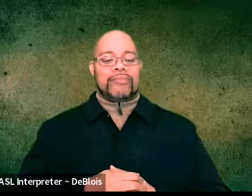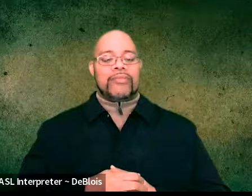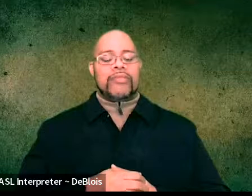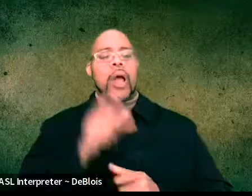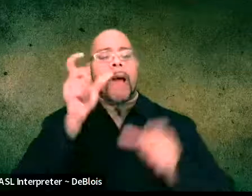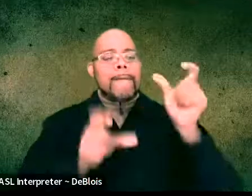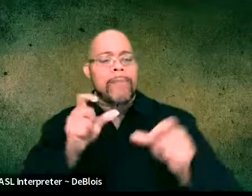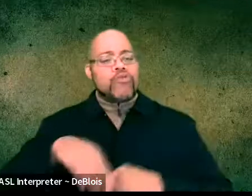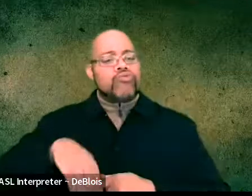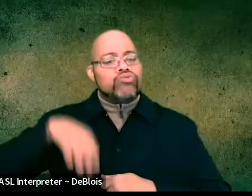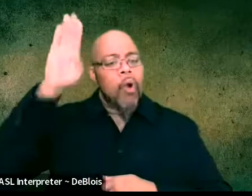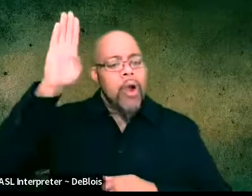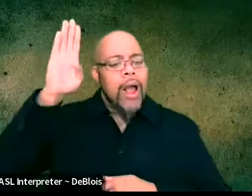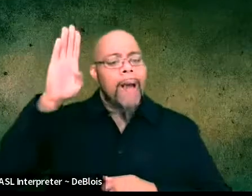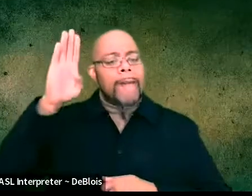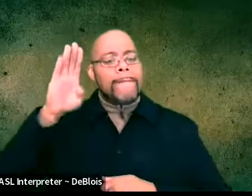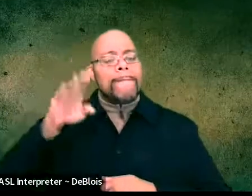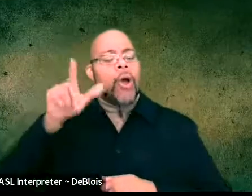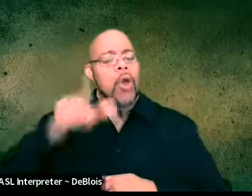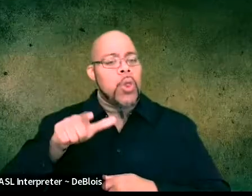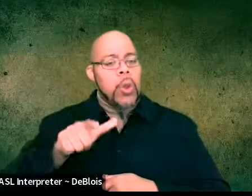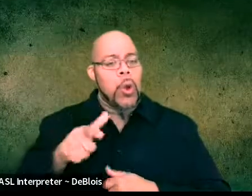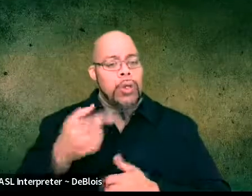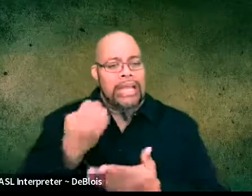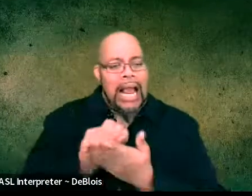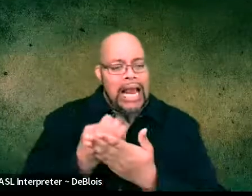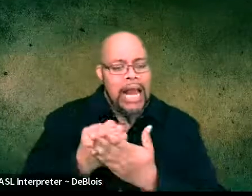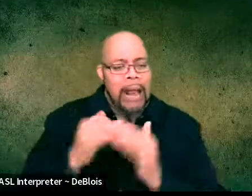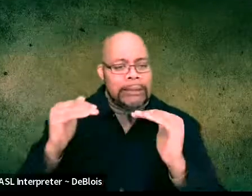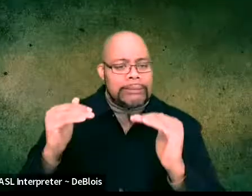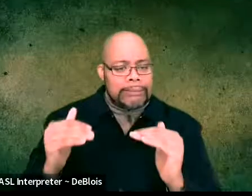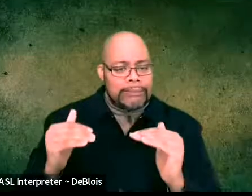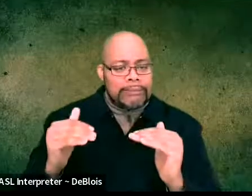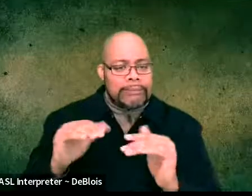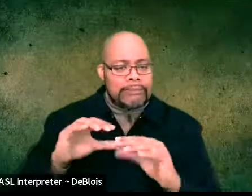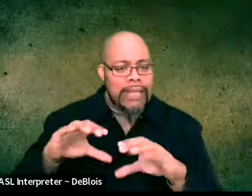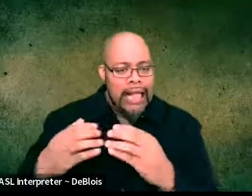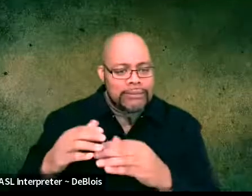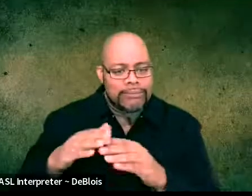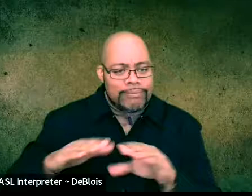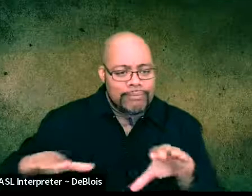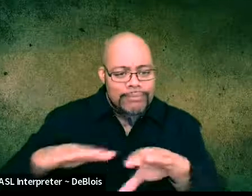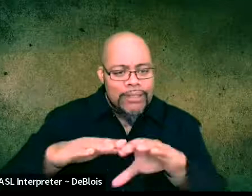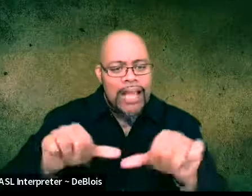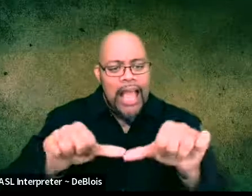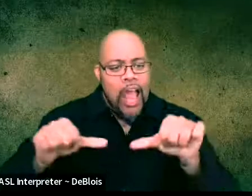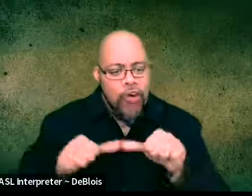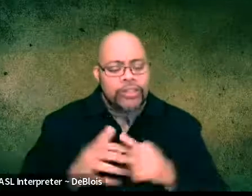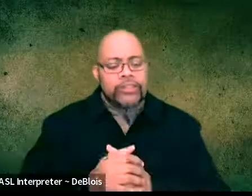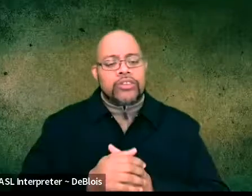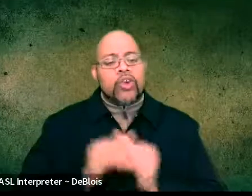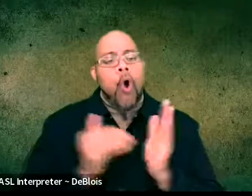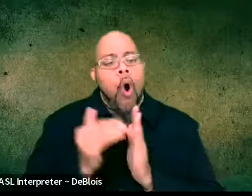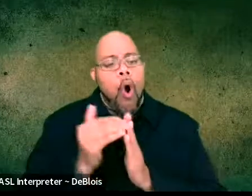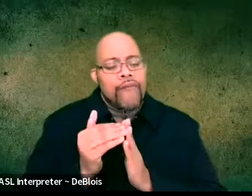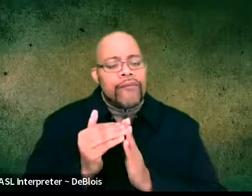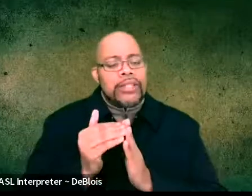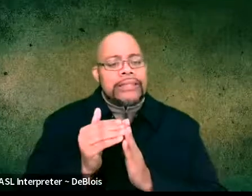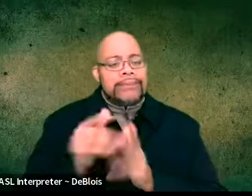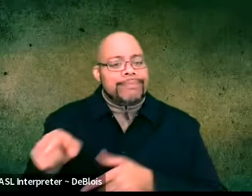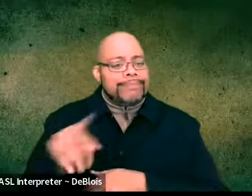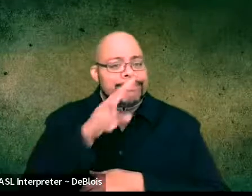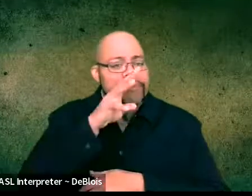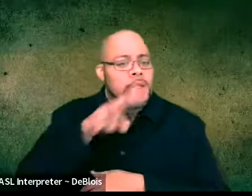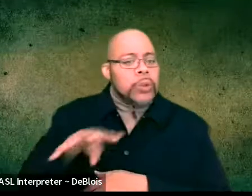People growing up in lower socioeconomic classes or areas are often left out